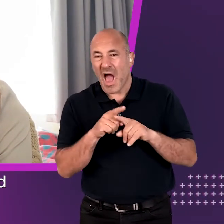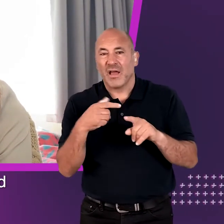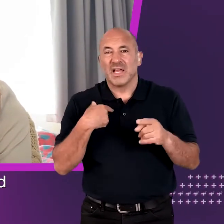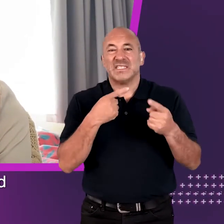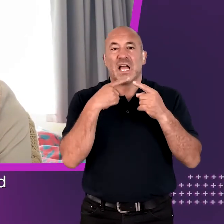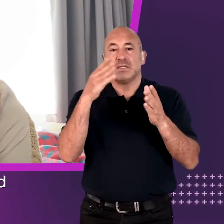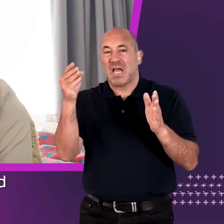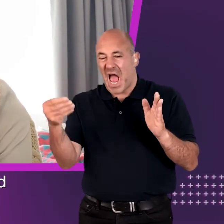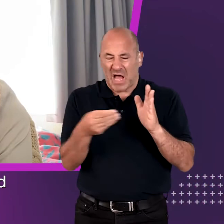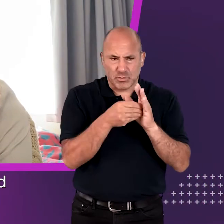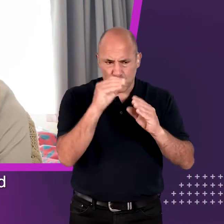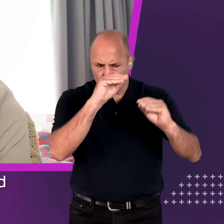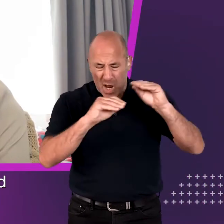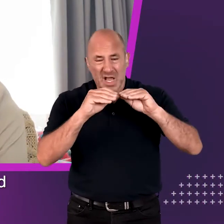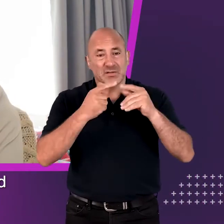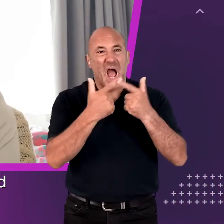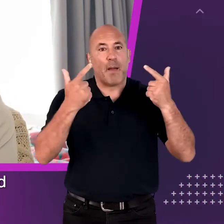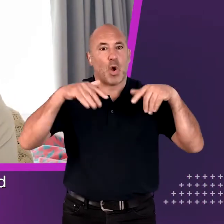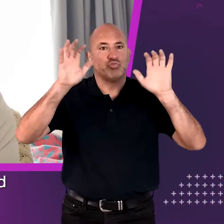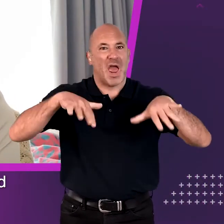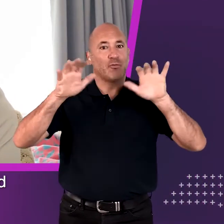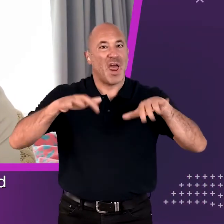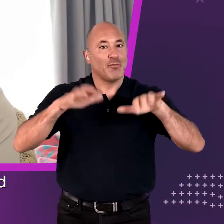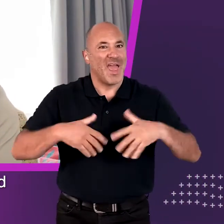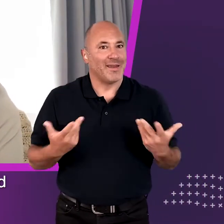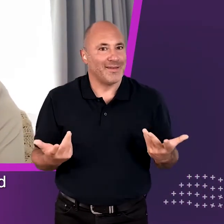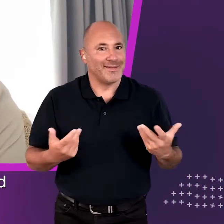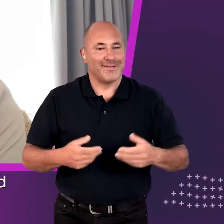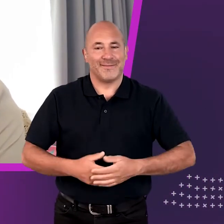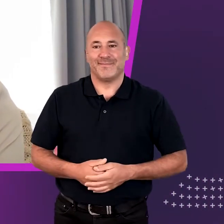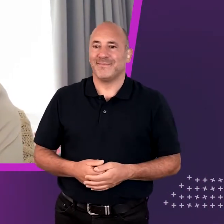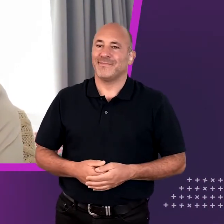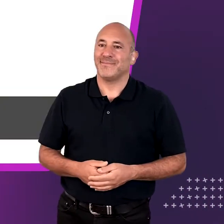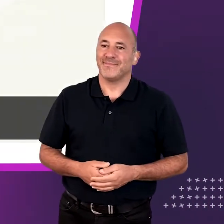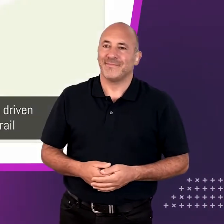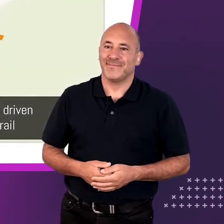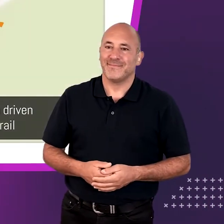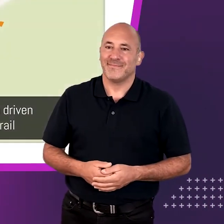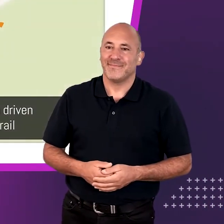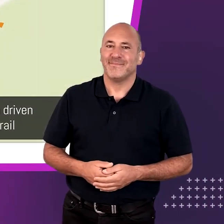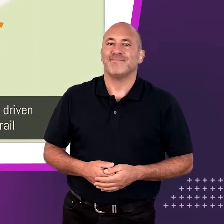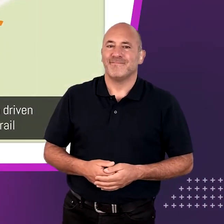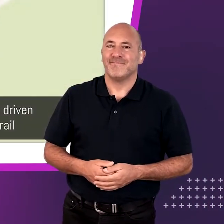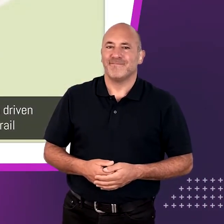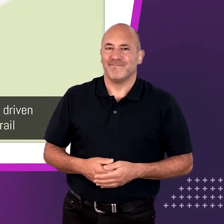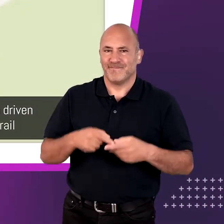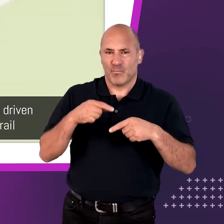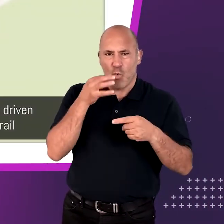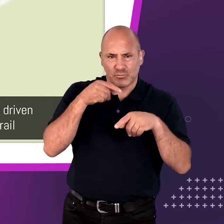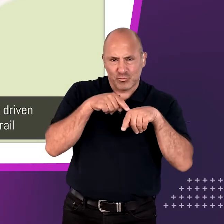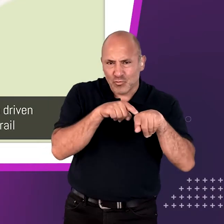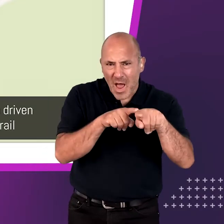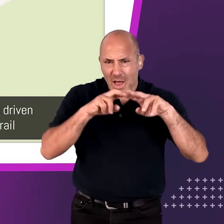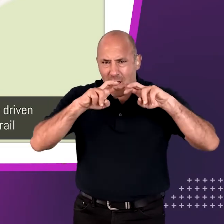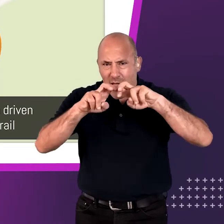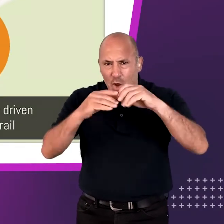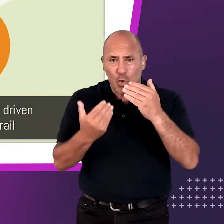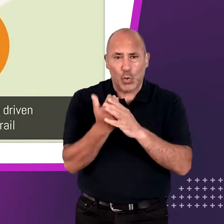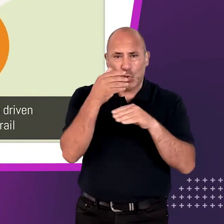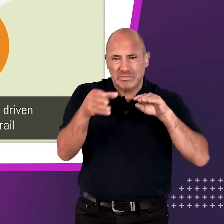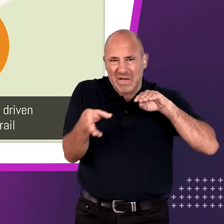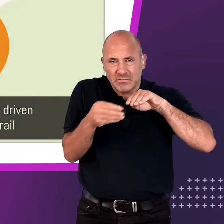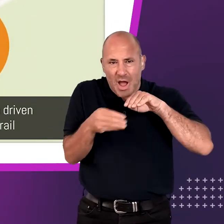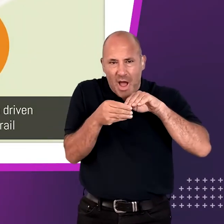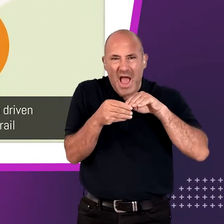may about to happen, especially if we add data that forecasts rainfall. Trackwater explores an innovative sensor